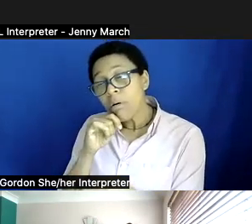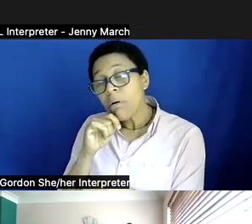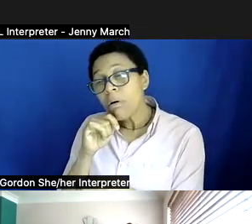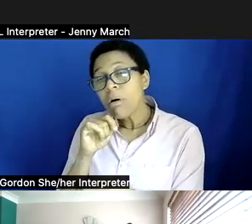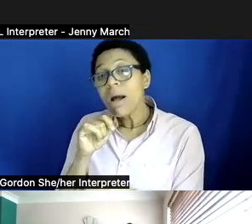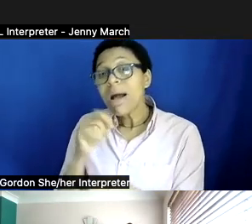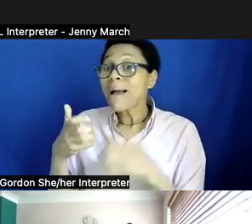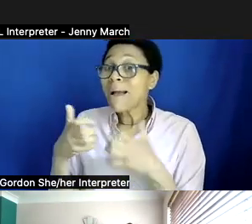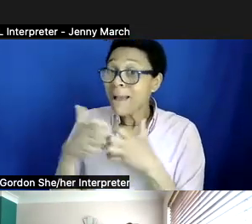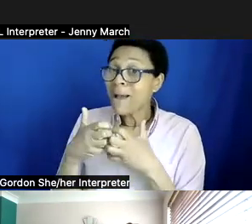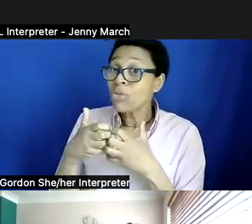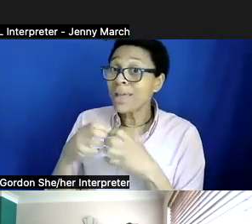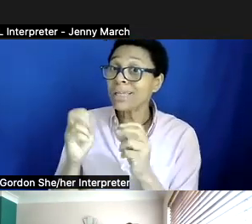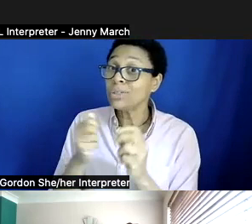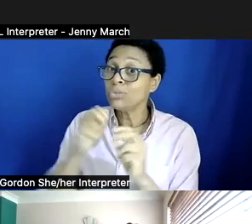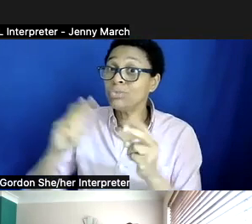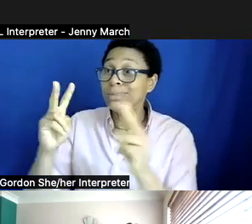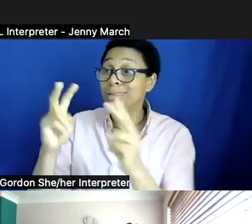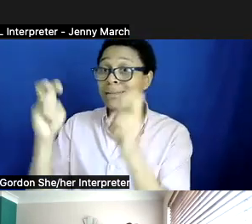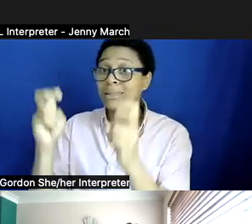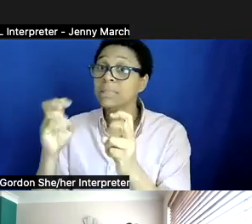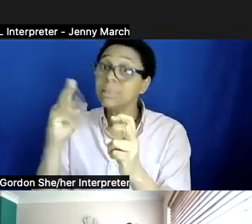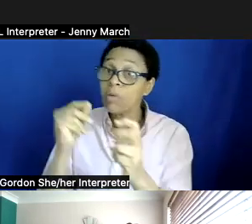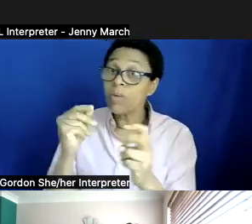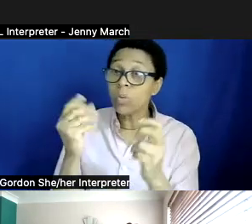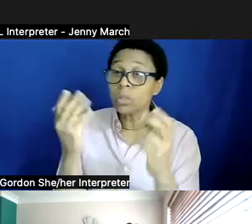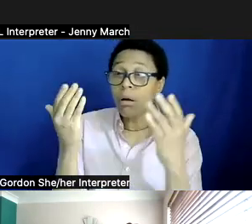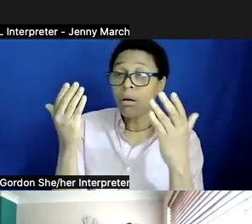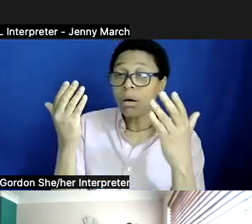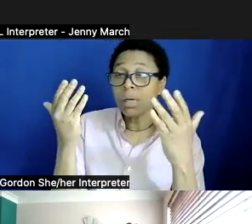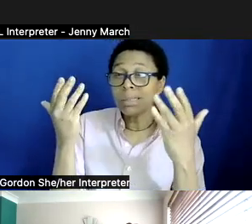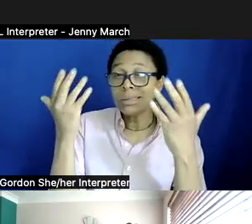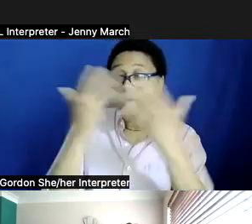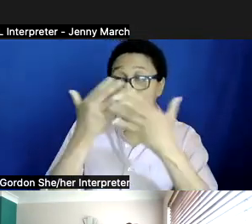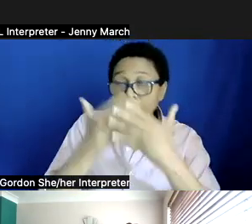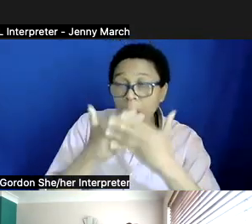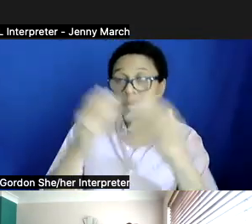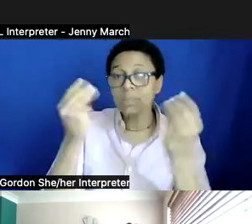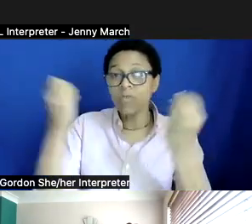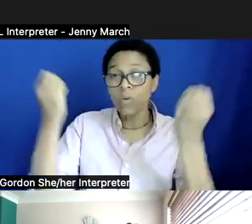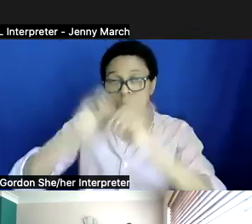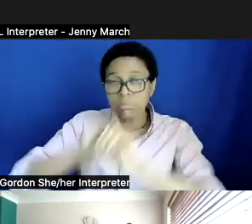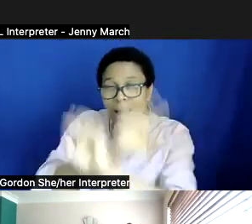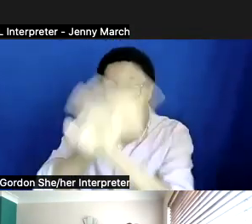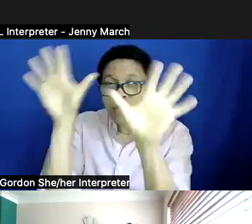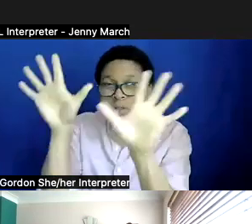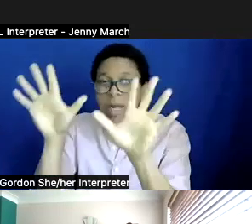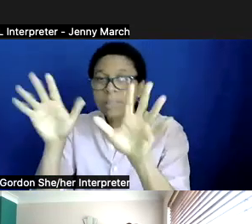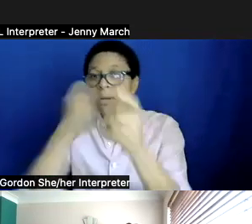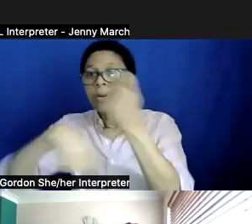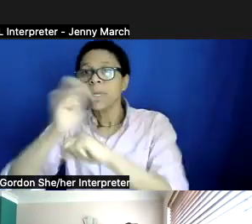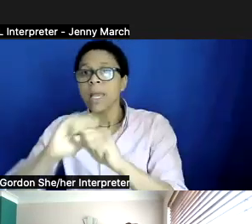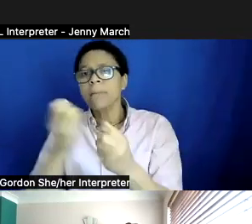very kind of abstract, dark, to when he was supposedly recovered, to like beautiful landscapes.